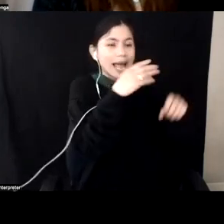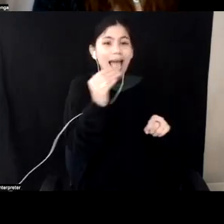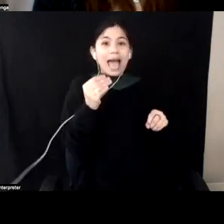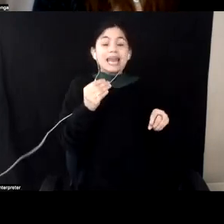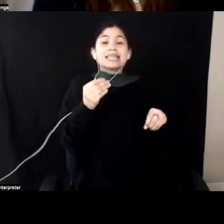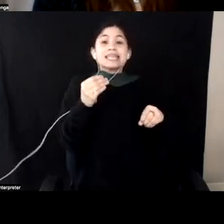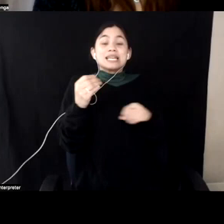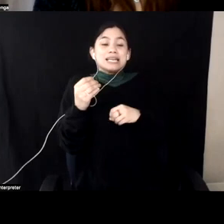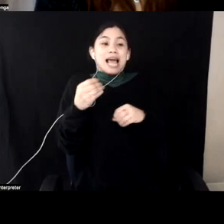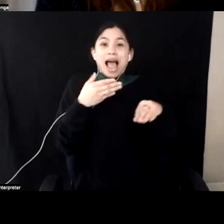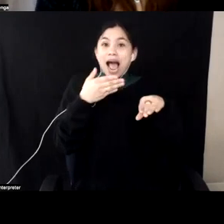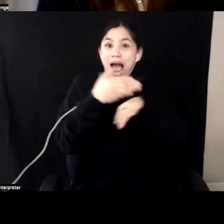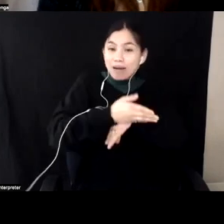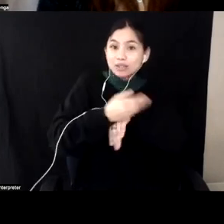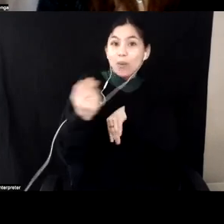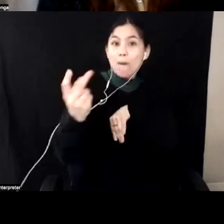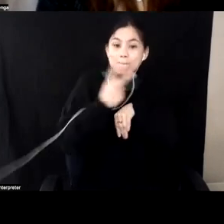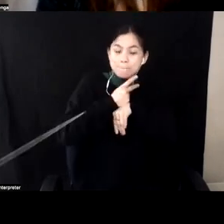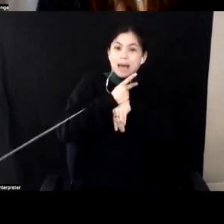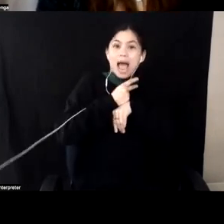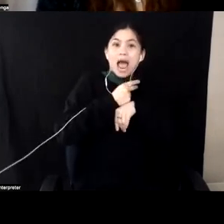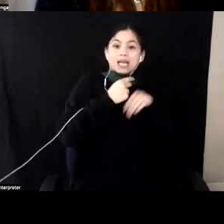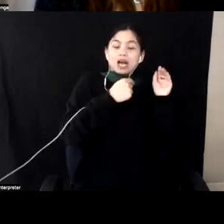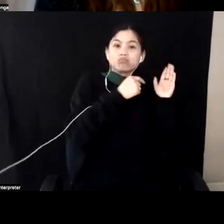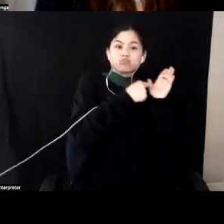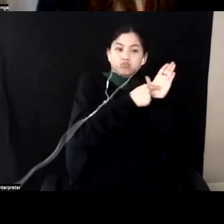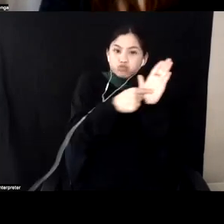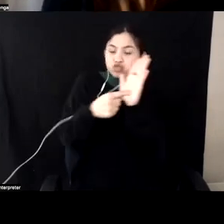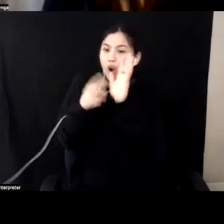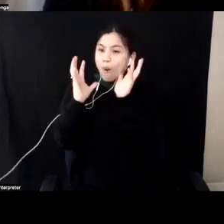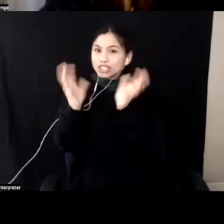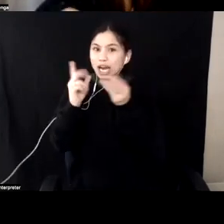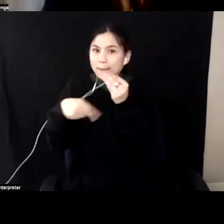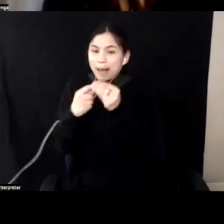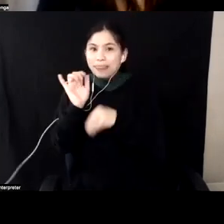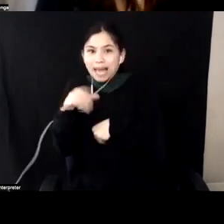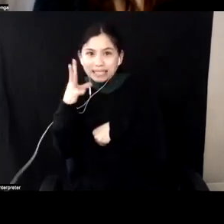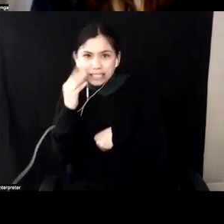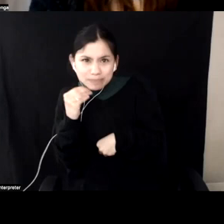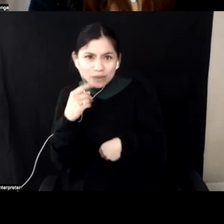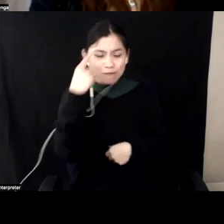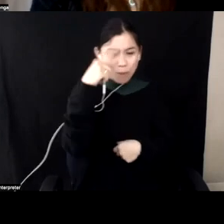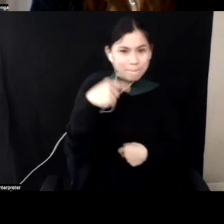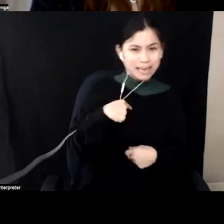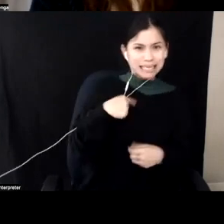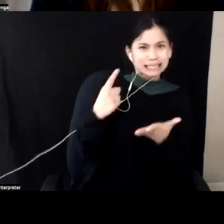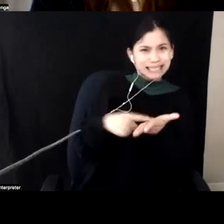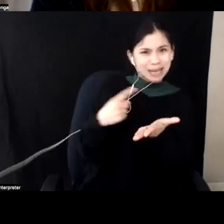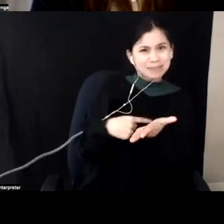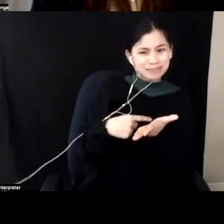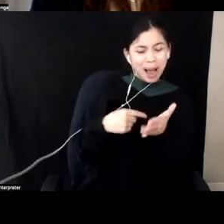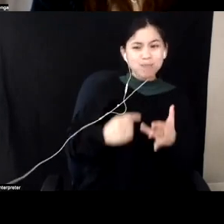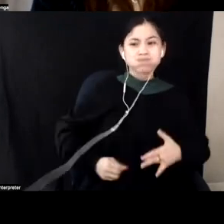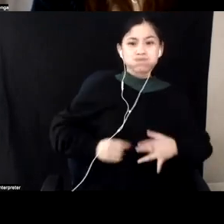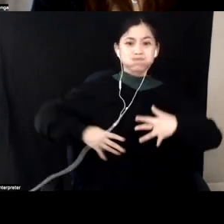go back and discuss it from there. For me, sometimes it can be a little